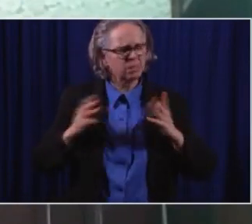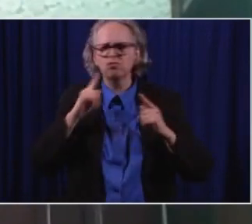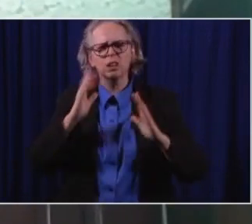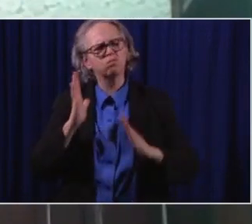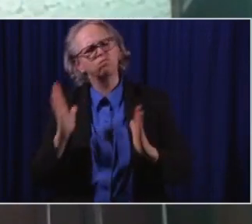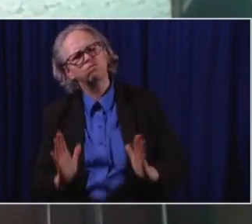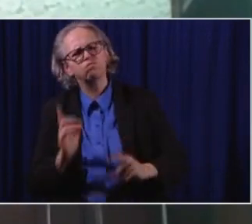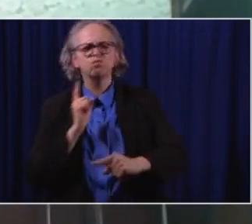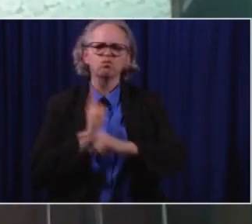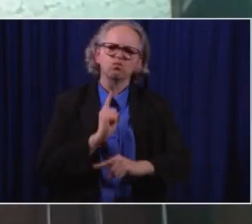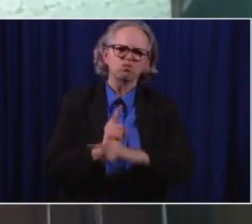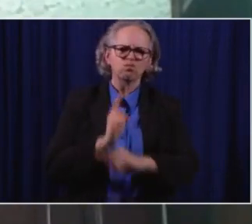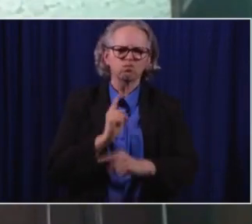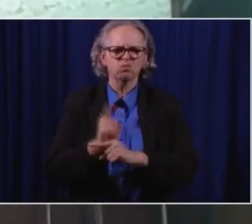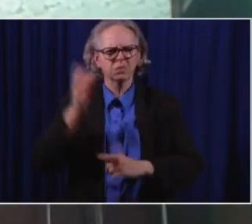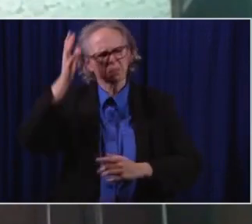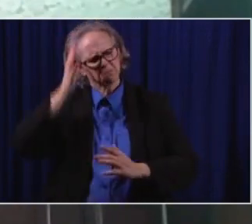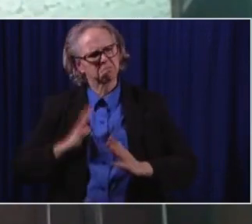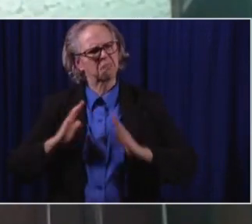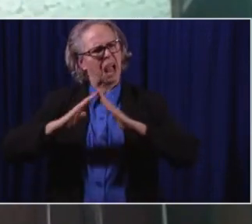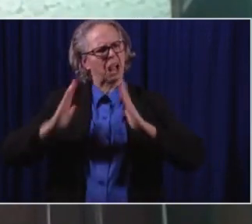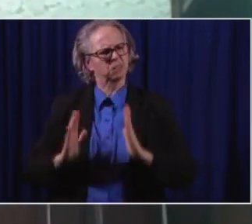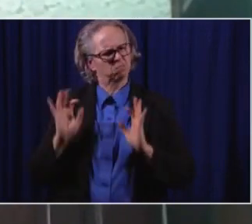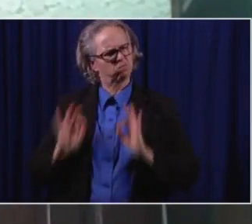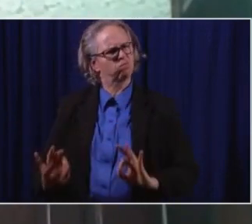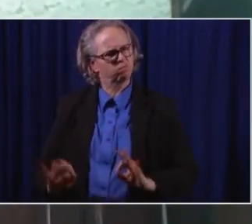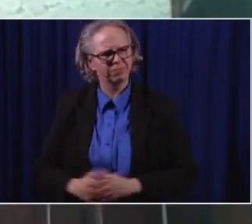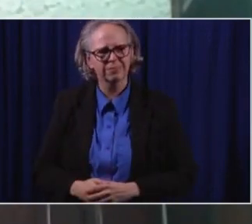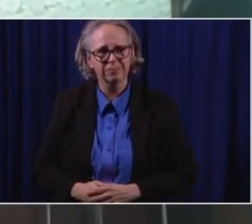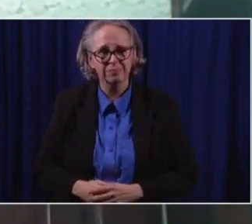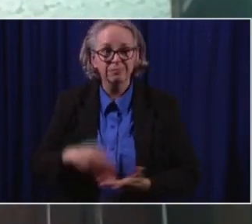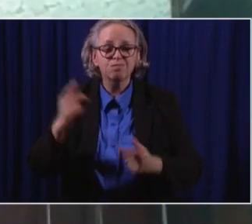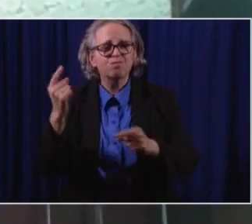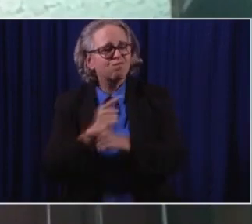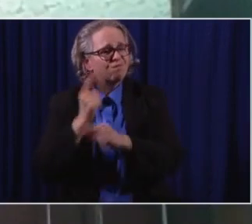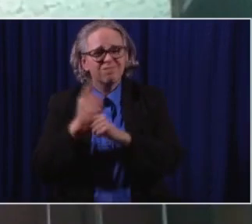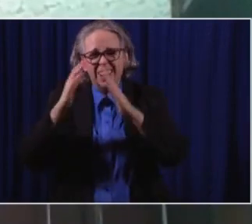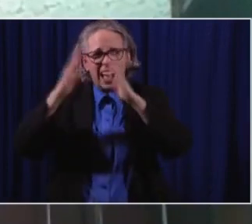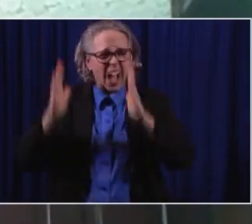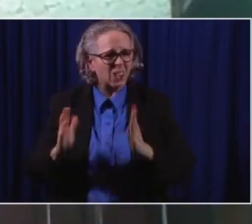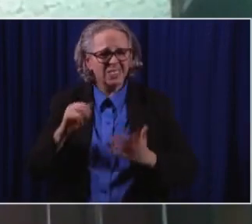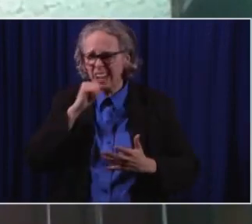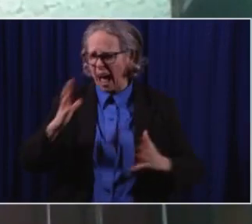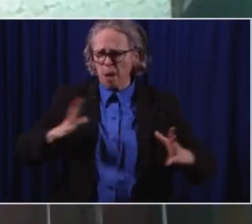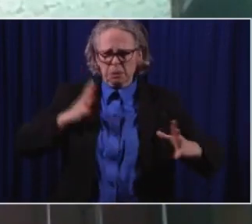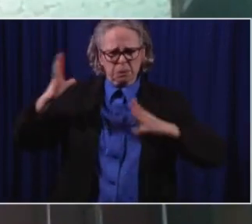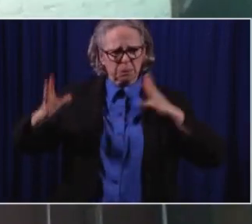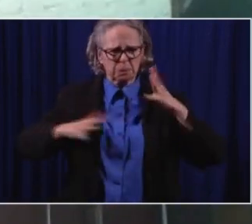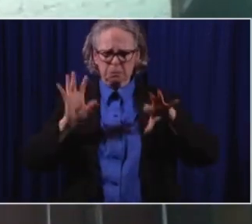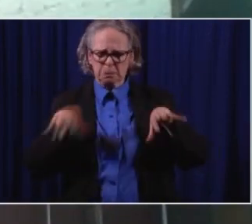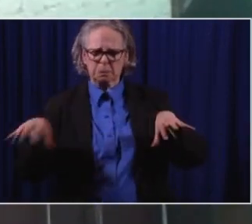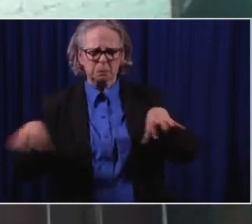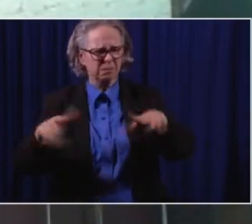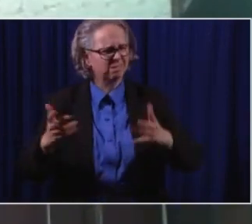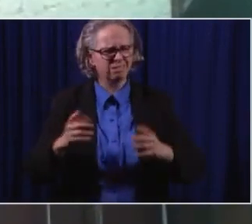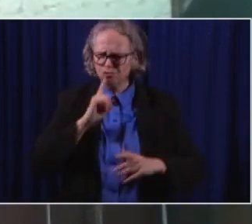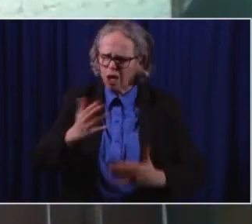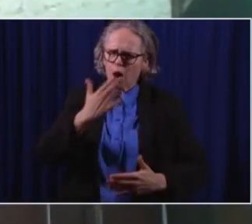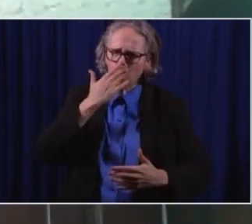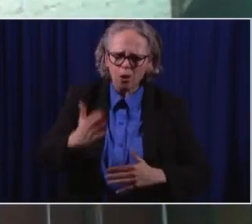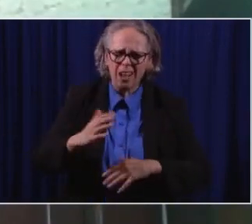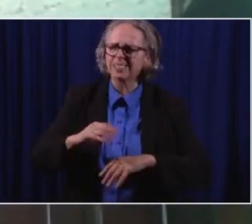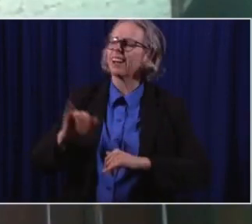one of the fanciest houses in Marion. It's a pretty ordinary house, which gives us a great insight into how just